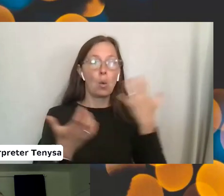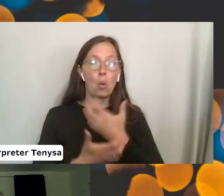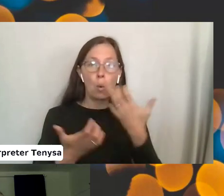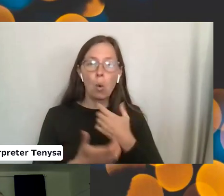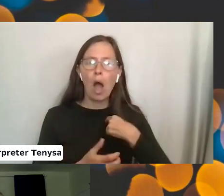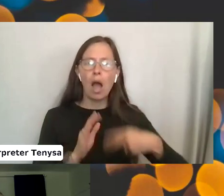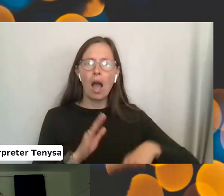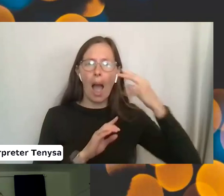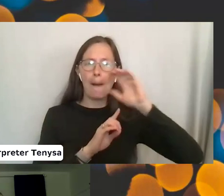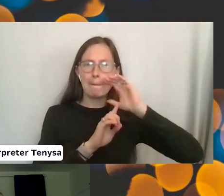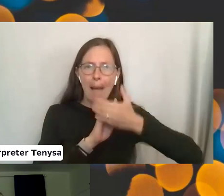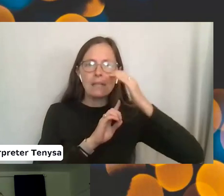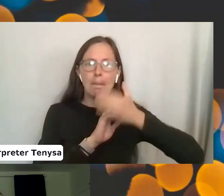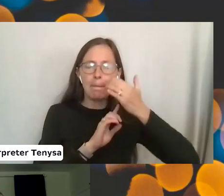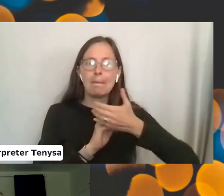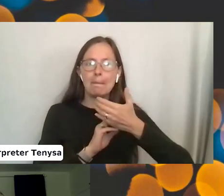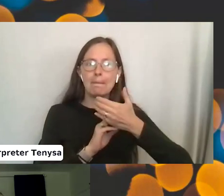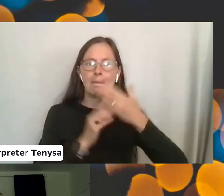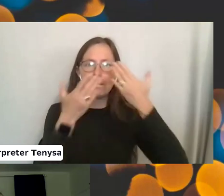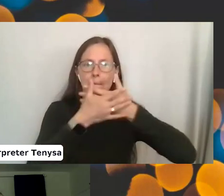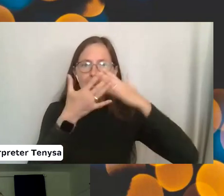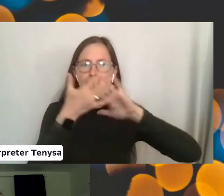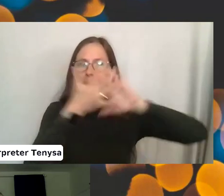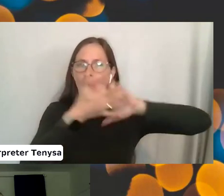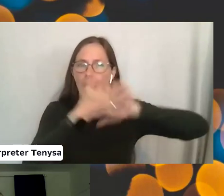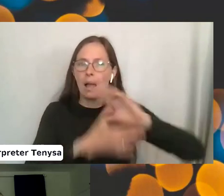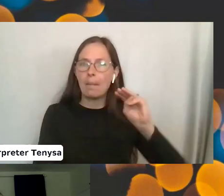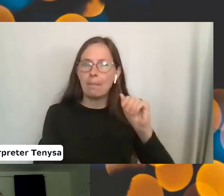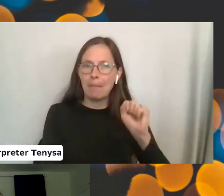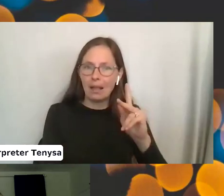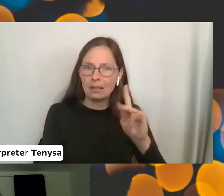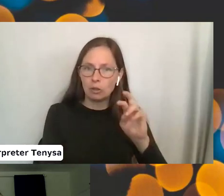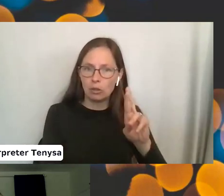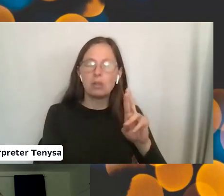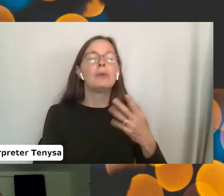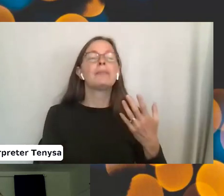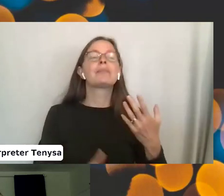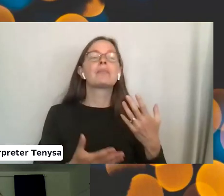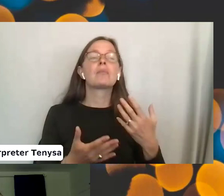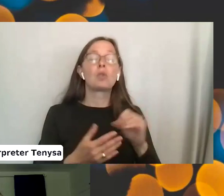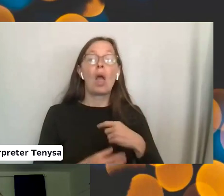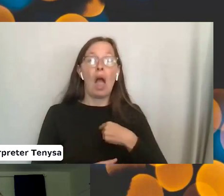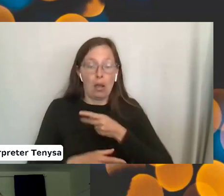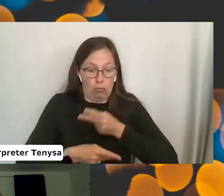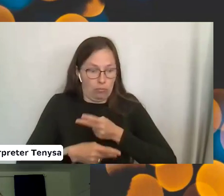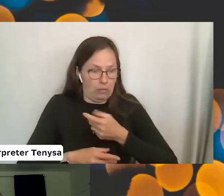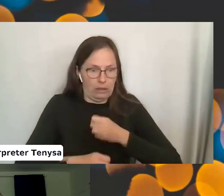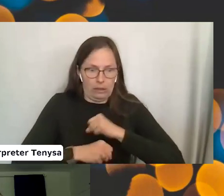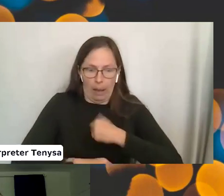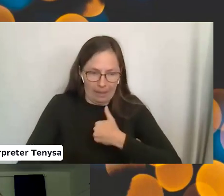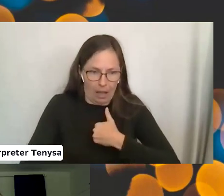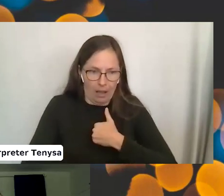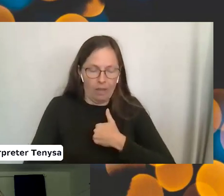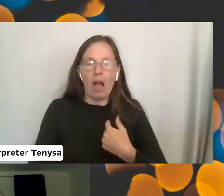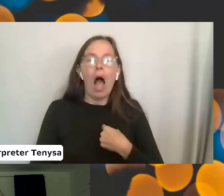masker that self-preservation required me assuming that the way you communicate is